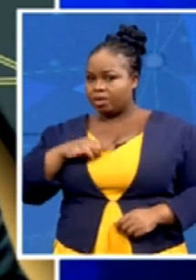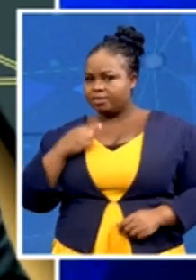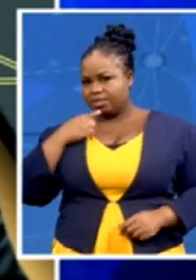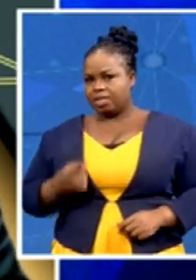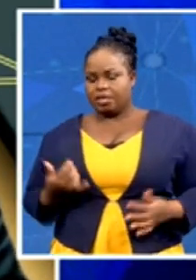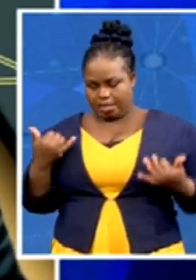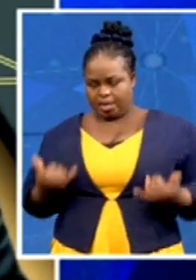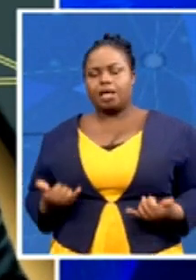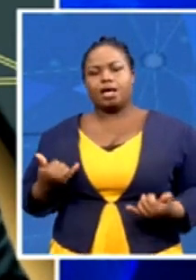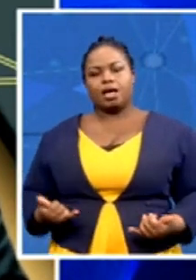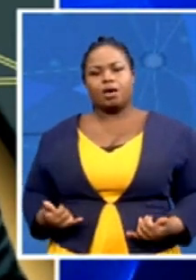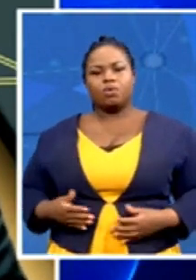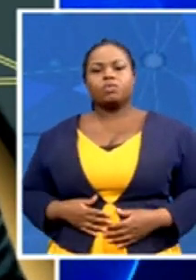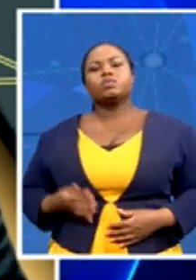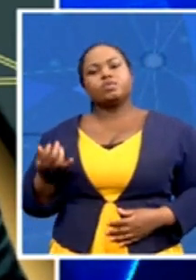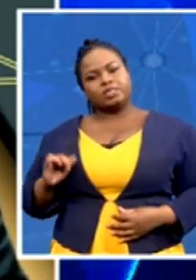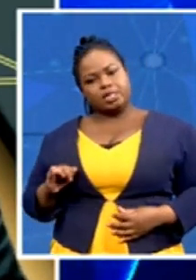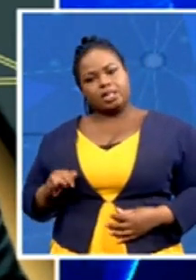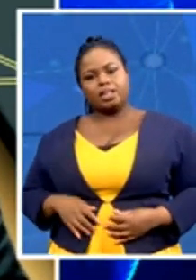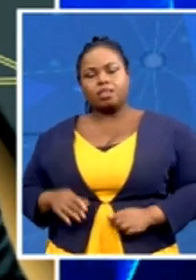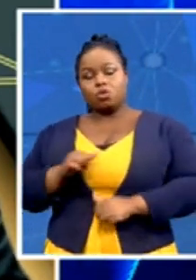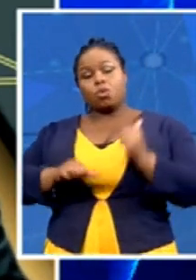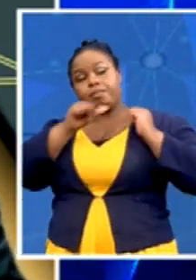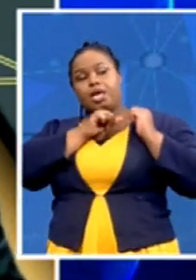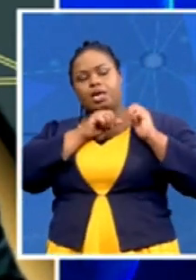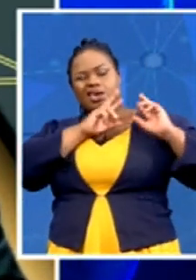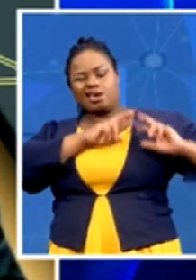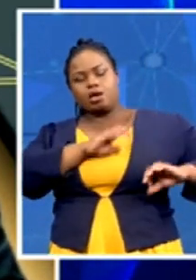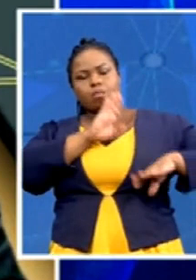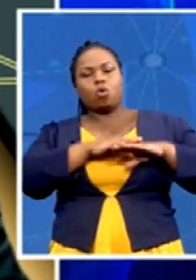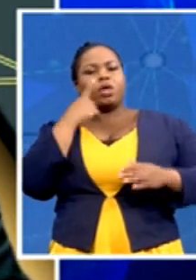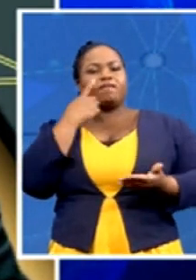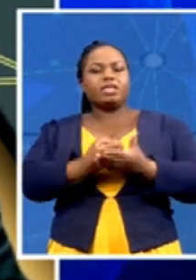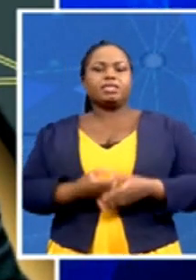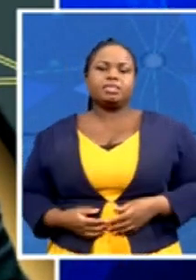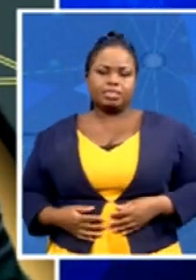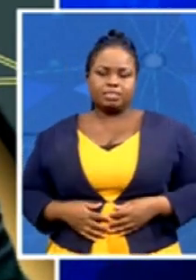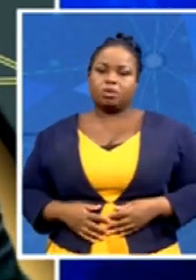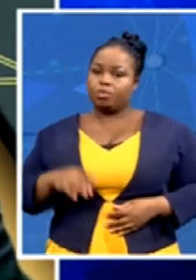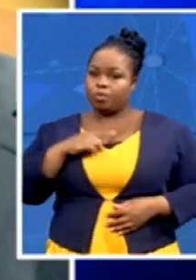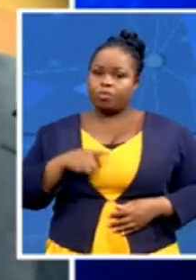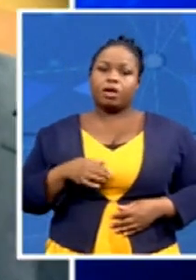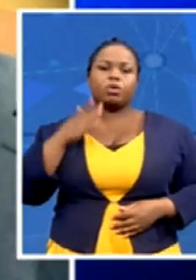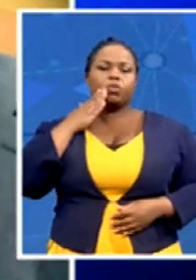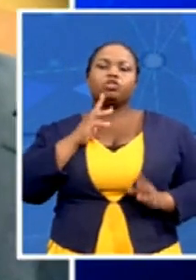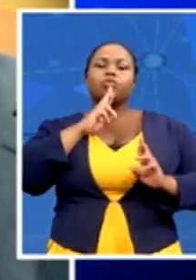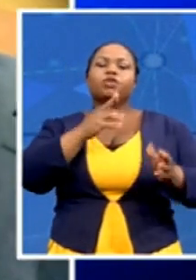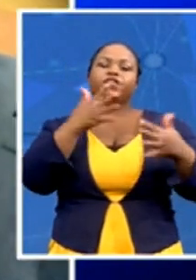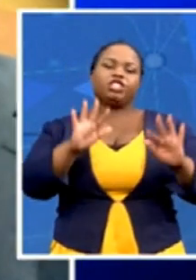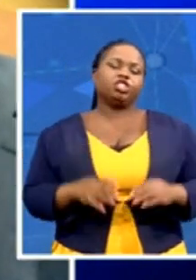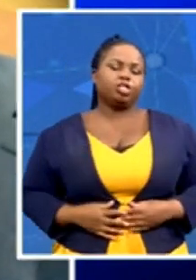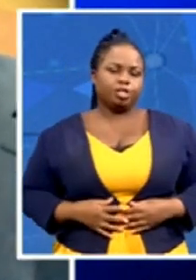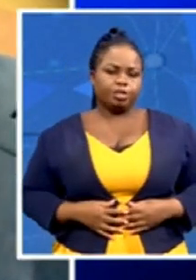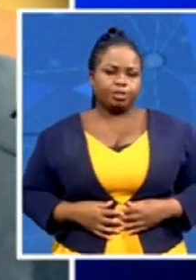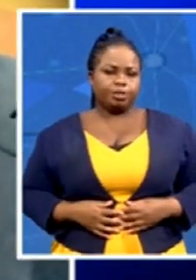are looking at some more of the evidence that has come our way, which is even after we've given the report to the president. And for the benefit of those who haven't